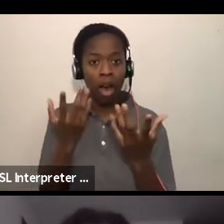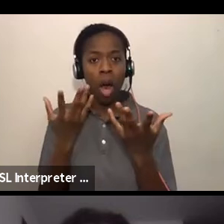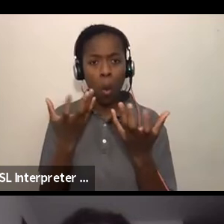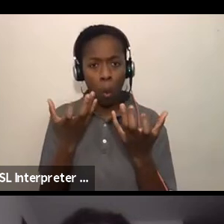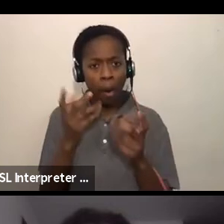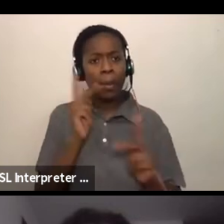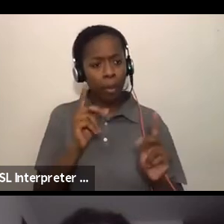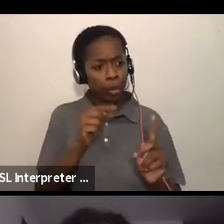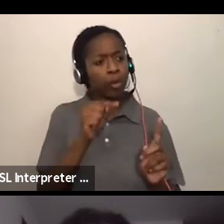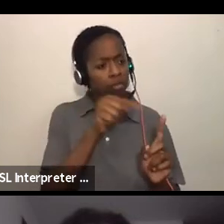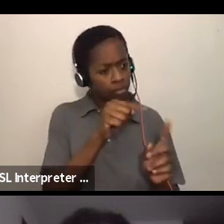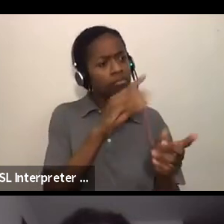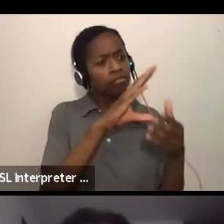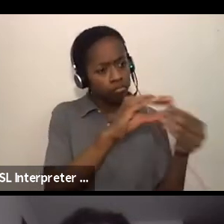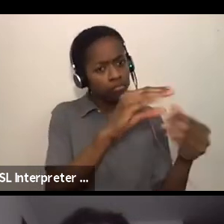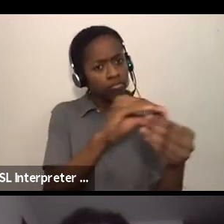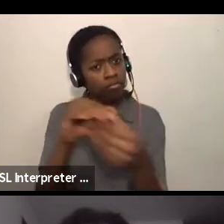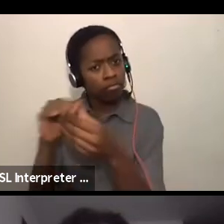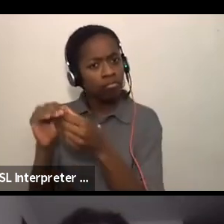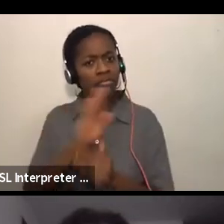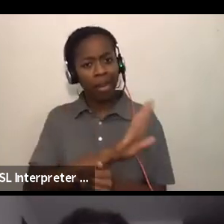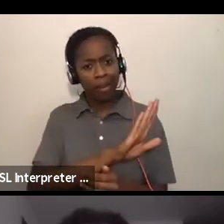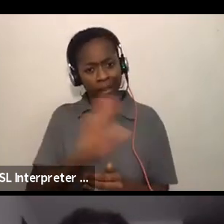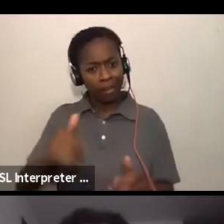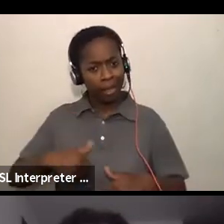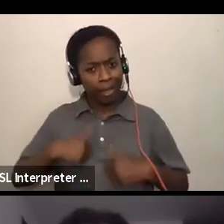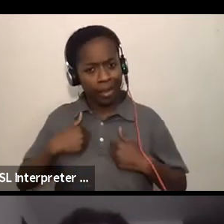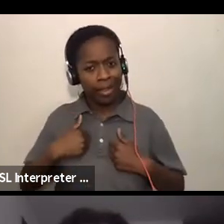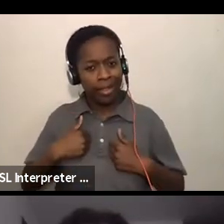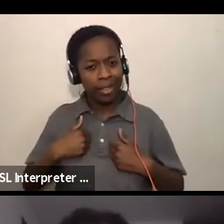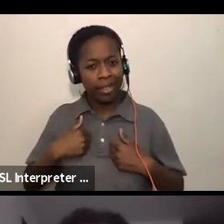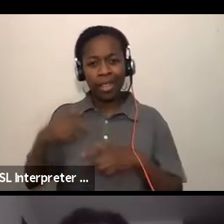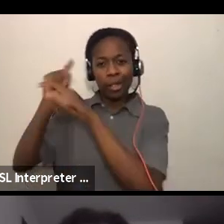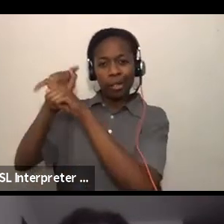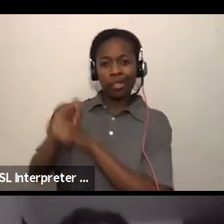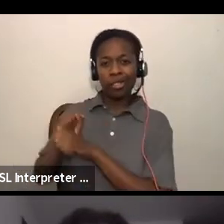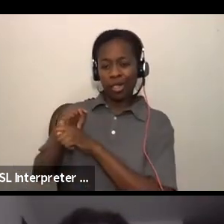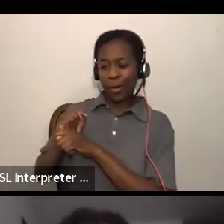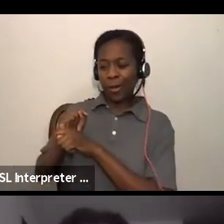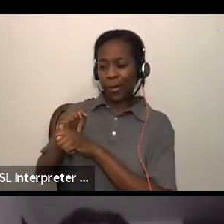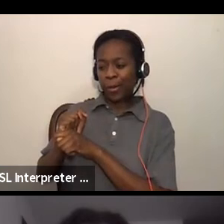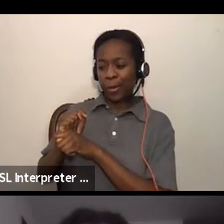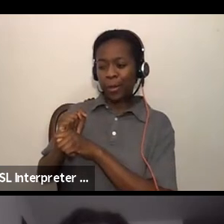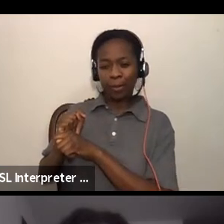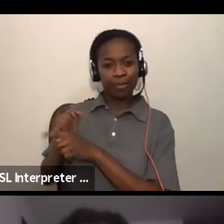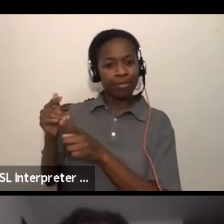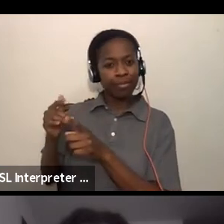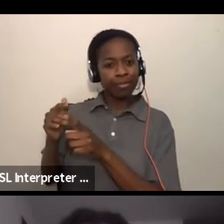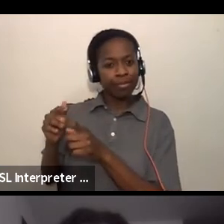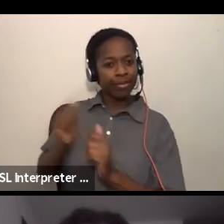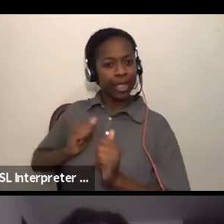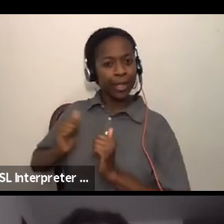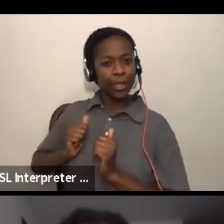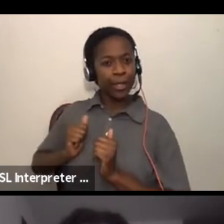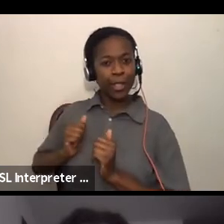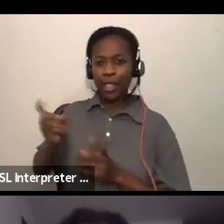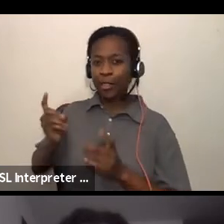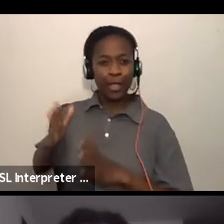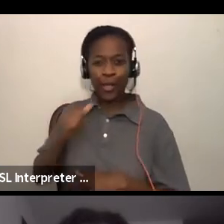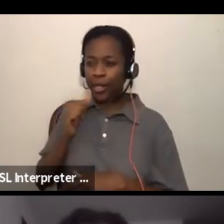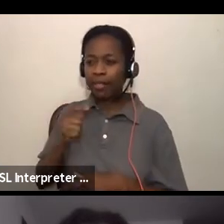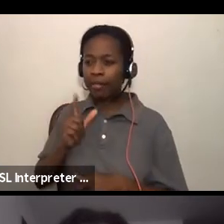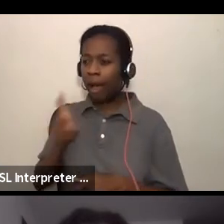theater environments, right? You don't really have the director asking, well, how do you feel about that? You know, like, tell